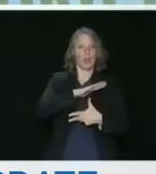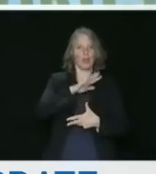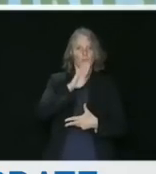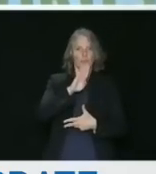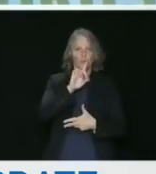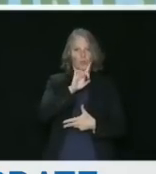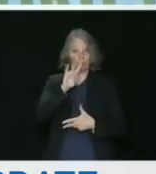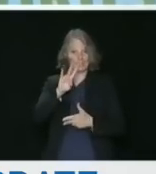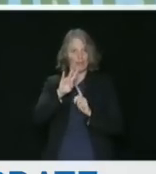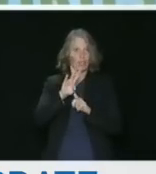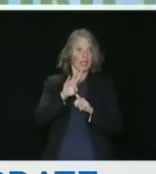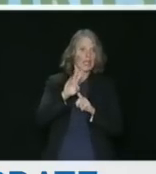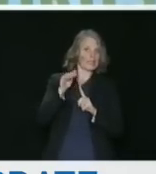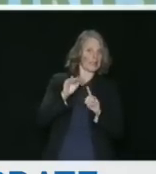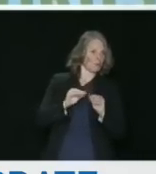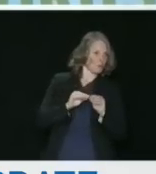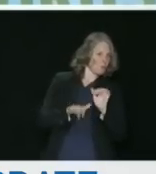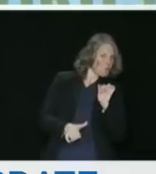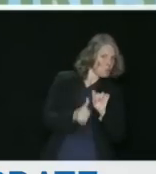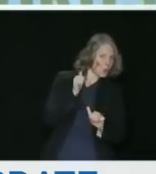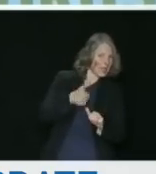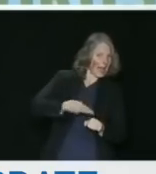don't have to count every single one of them.